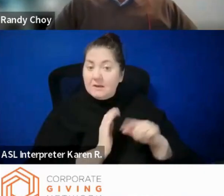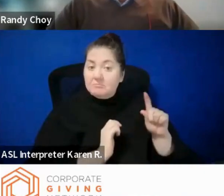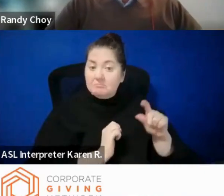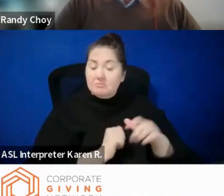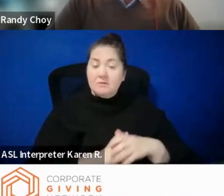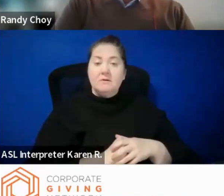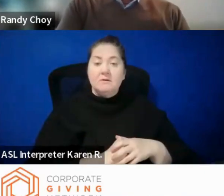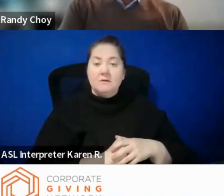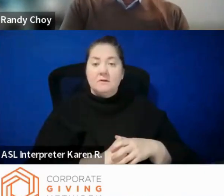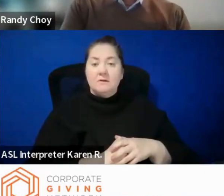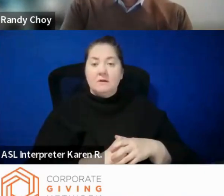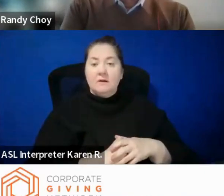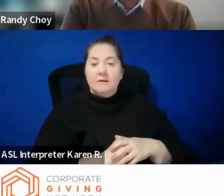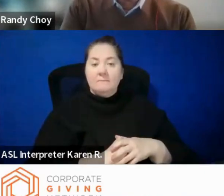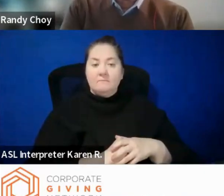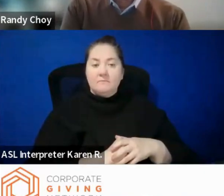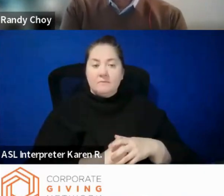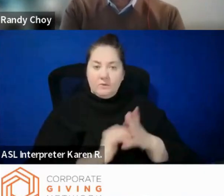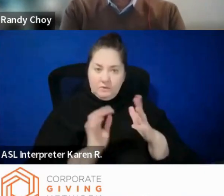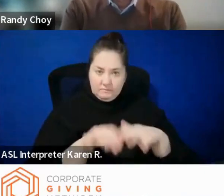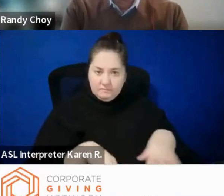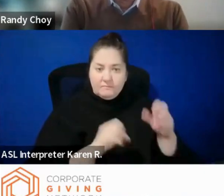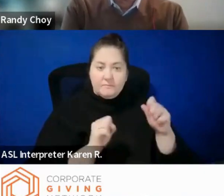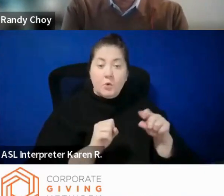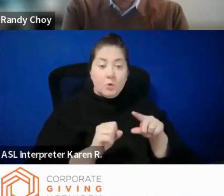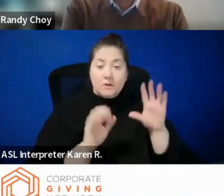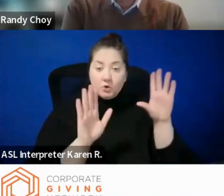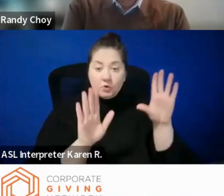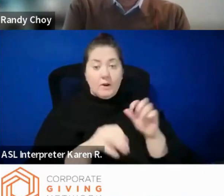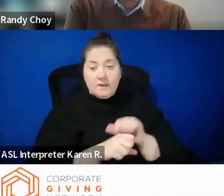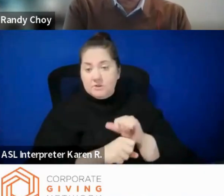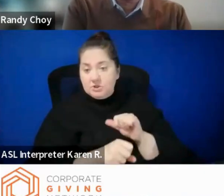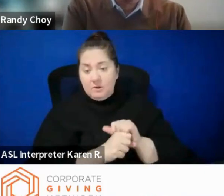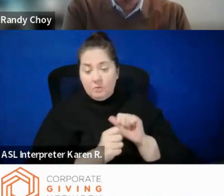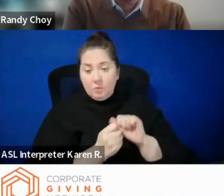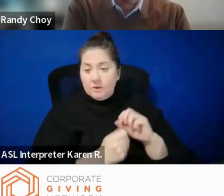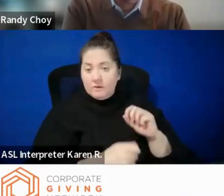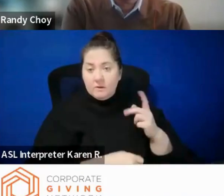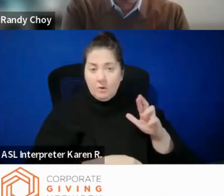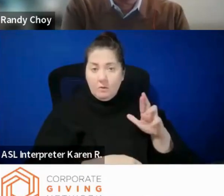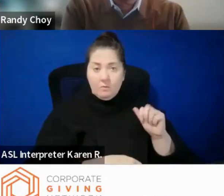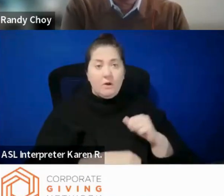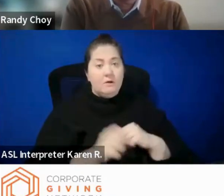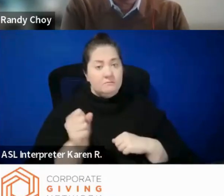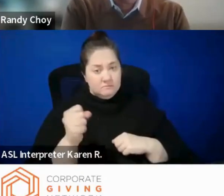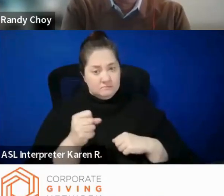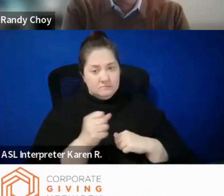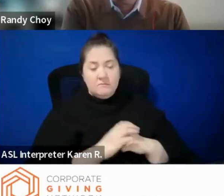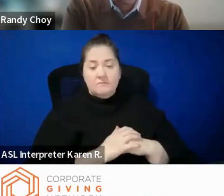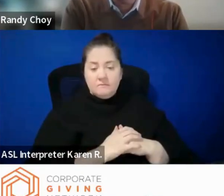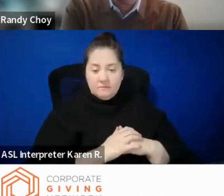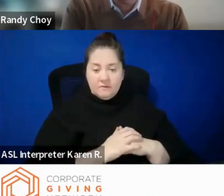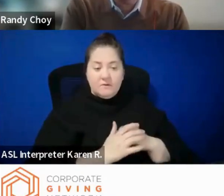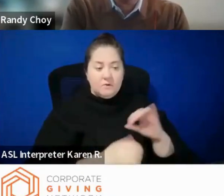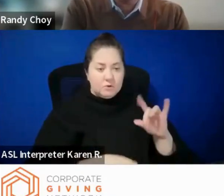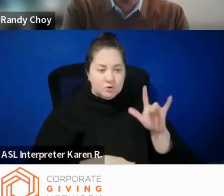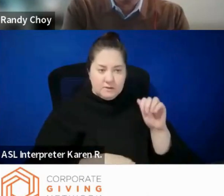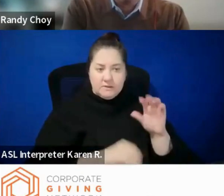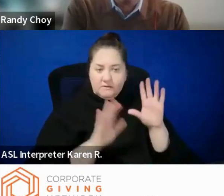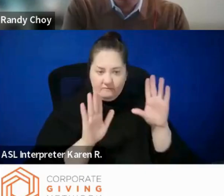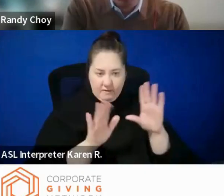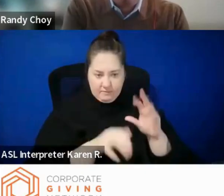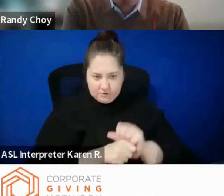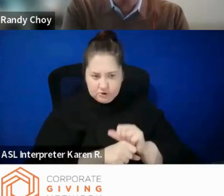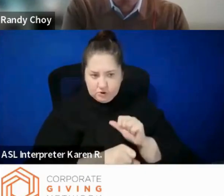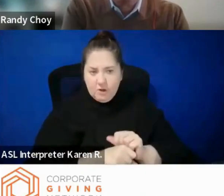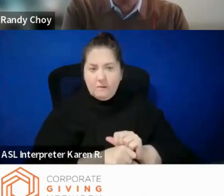relationships? Now, you're stepping into the shoes of somebody who did a great job over at the opera. So I would imagine, yes, Julia did a fabulous